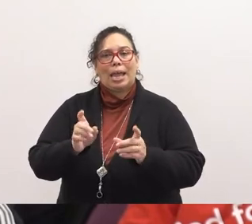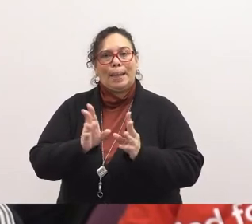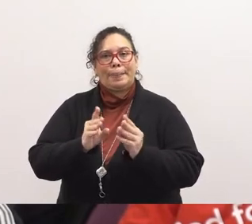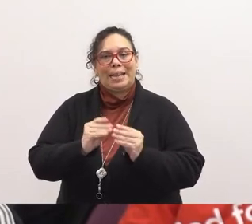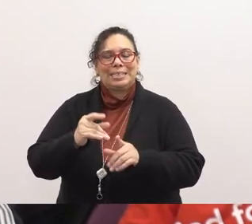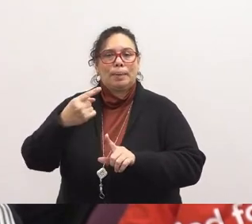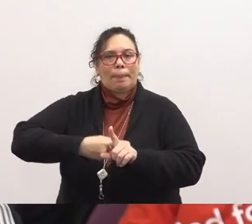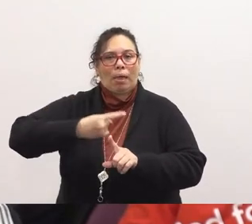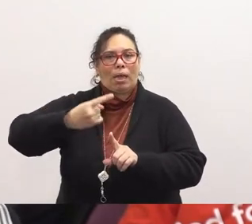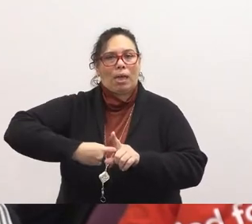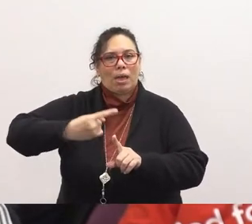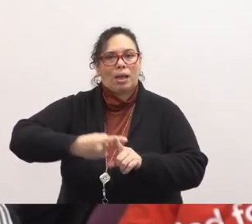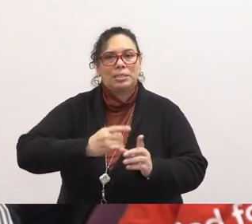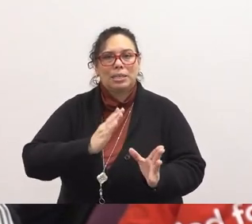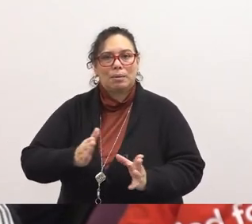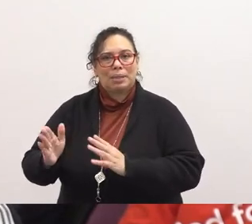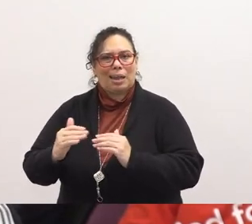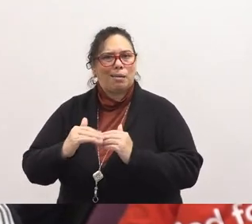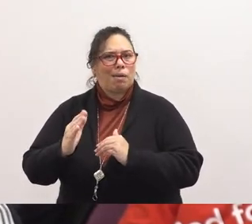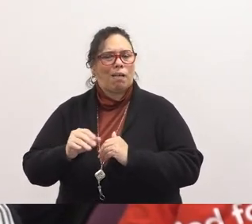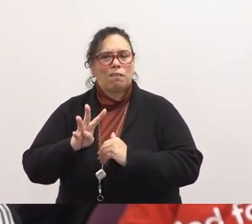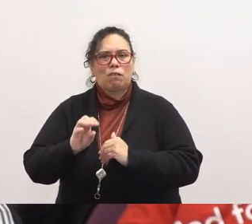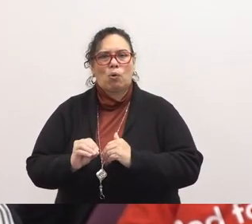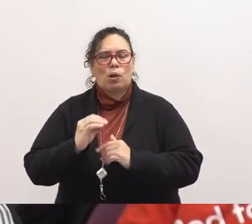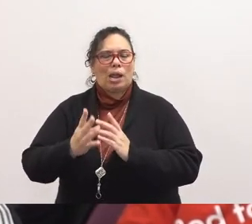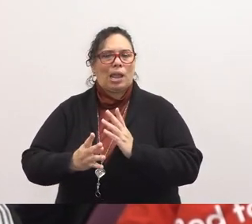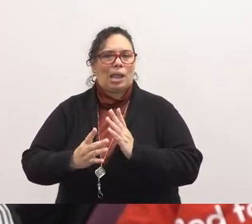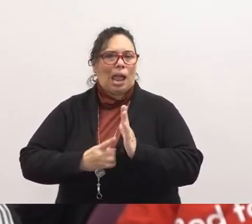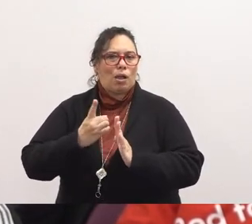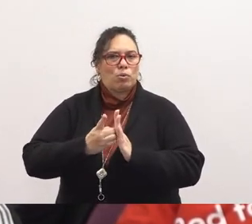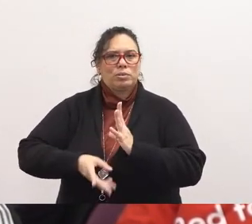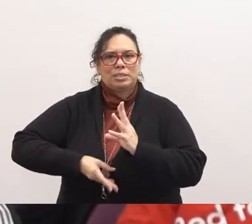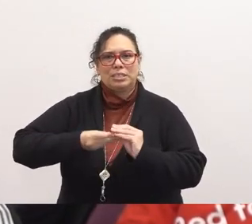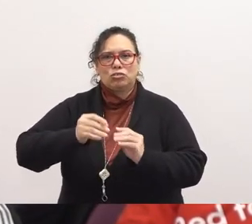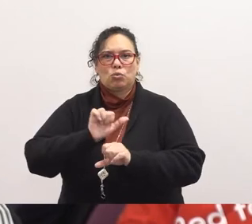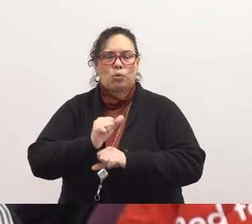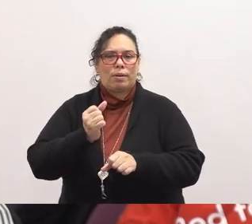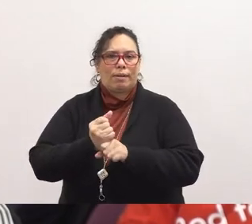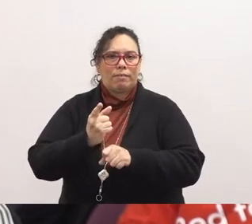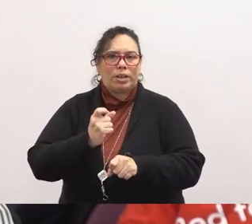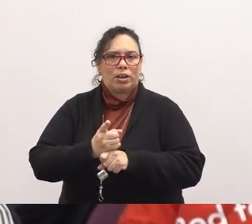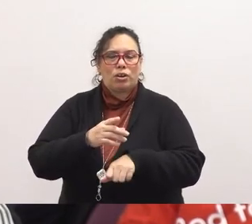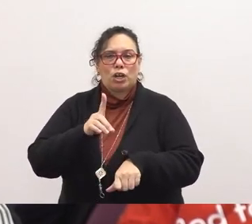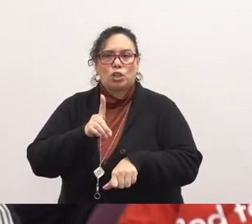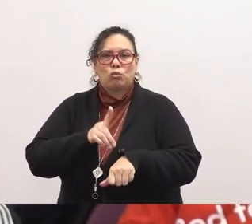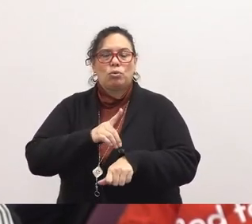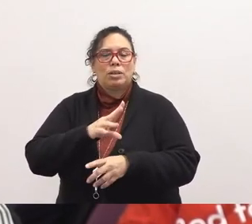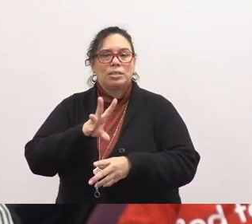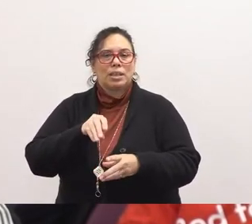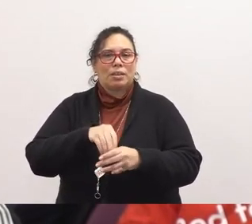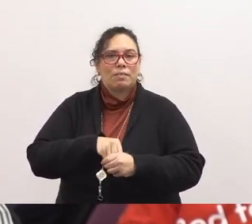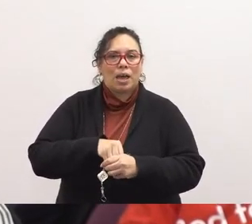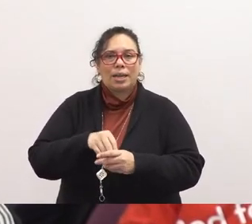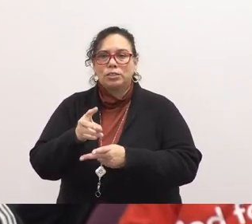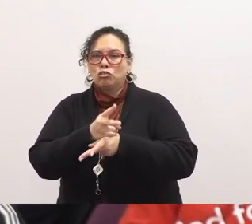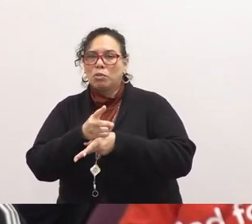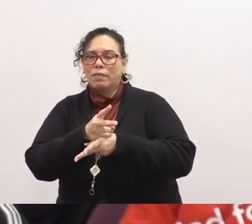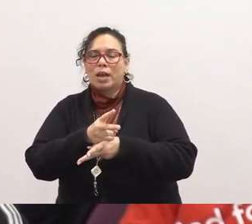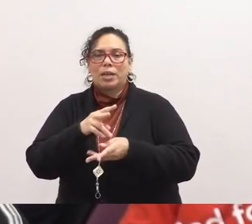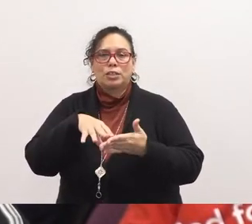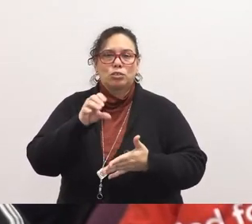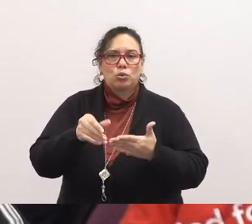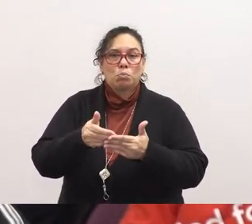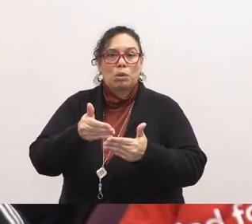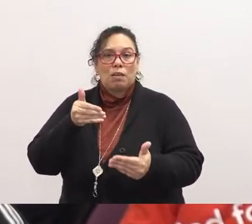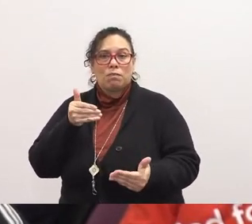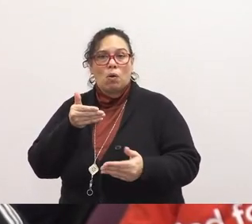months of planning and above 40 hours of additional work each year. Our duties involve supervising students before school, during